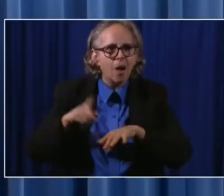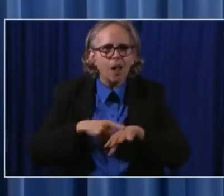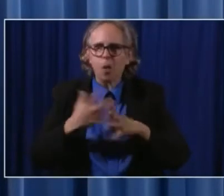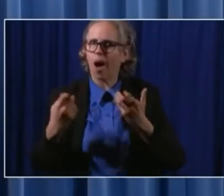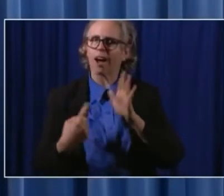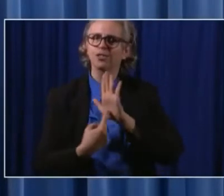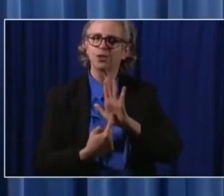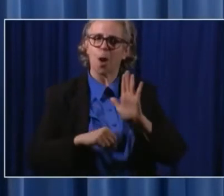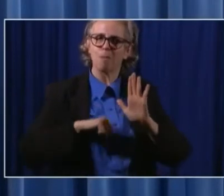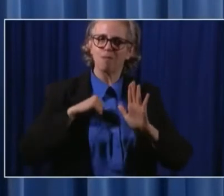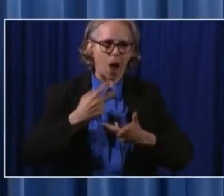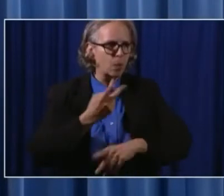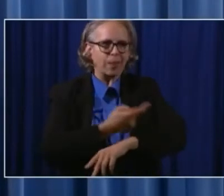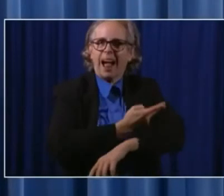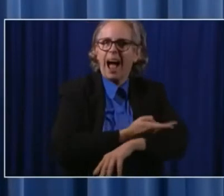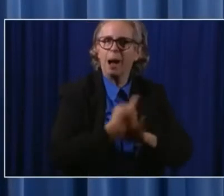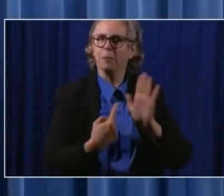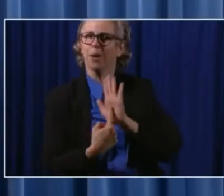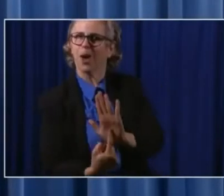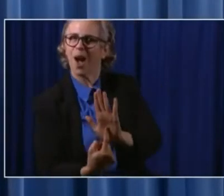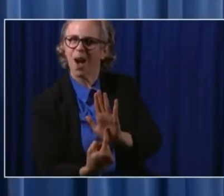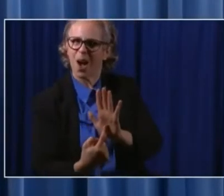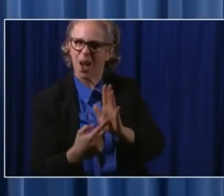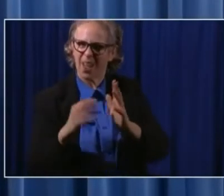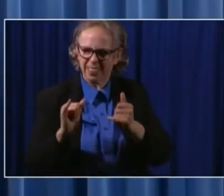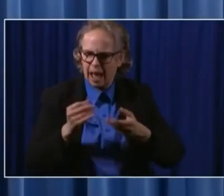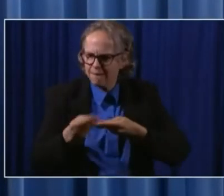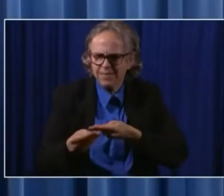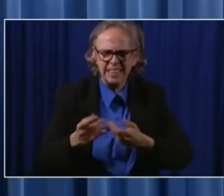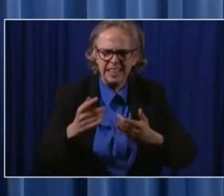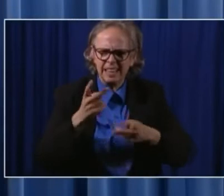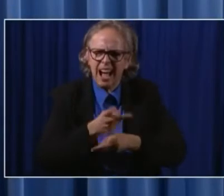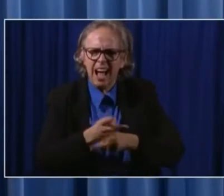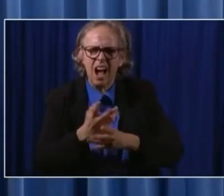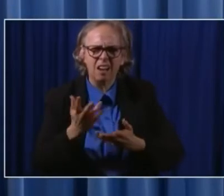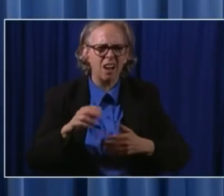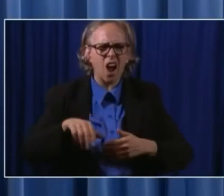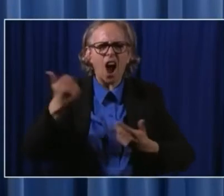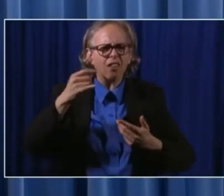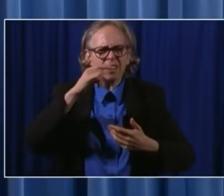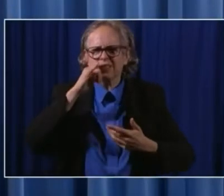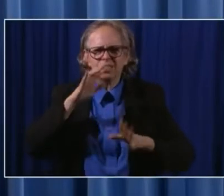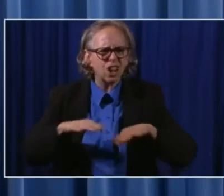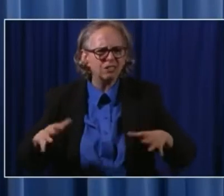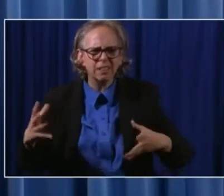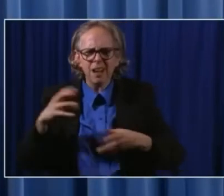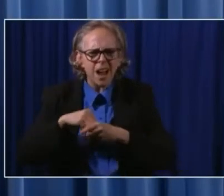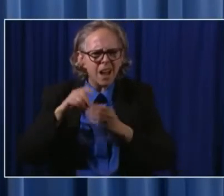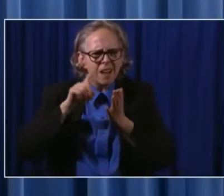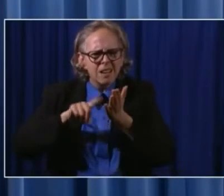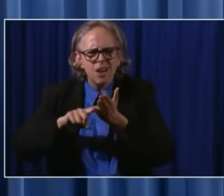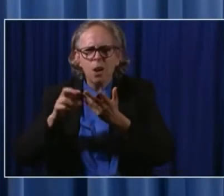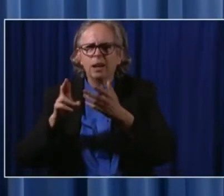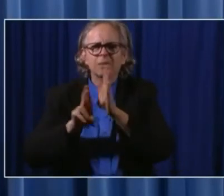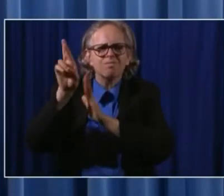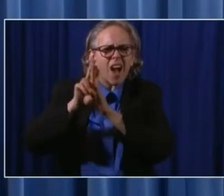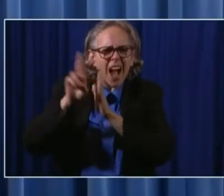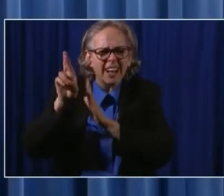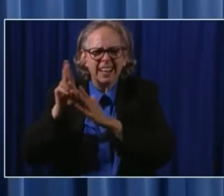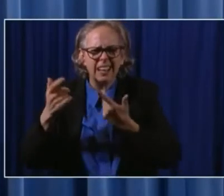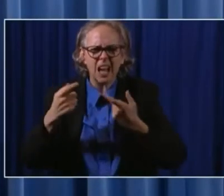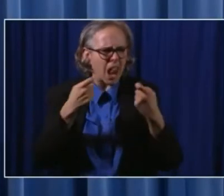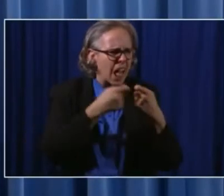spring, and they raise them. Other kids are doing rocketry. They might be doing something electrical. They might be doing a